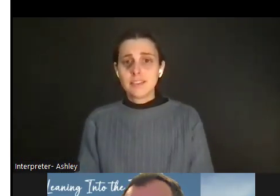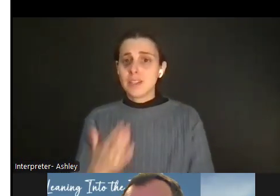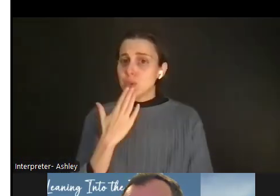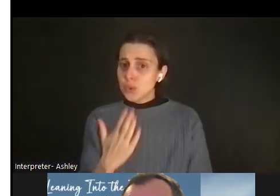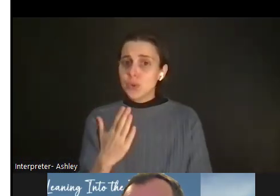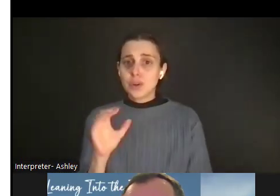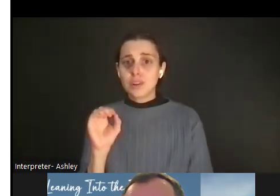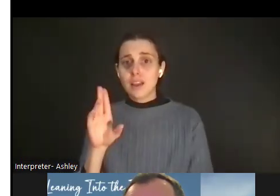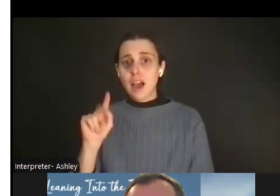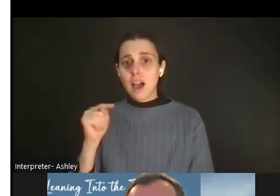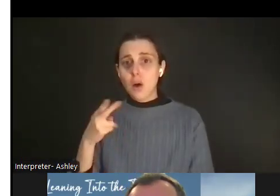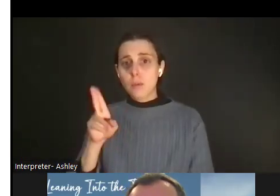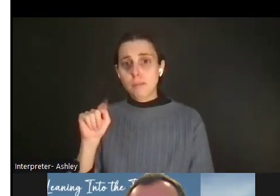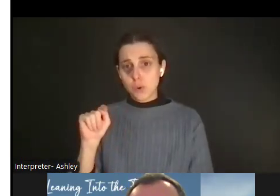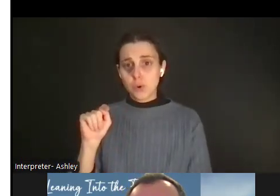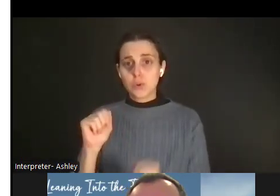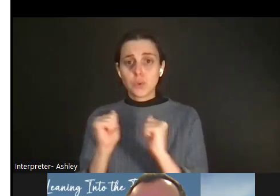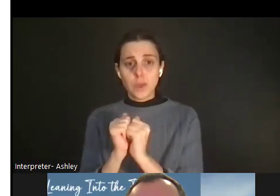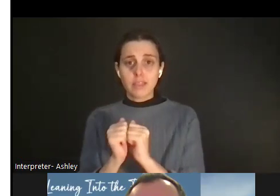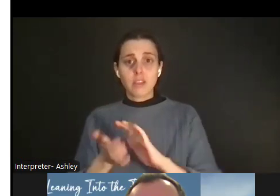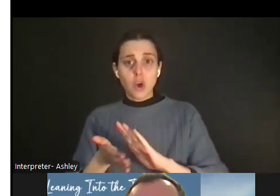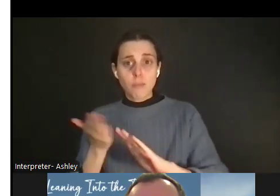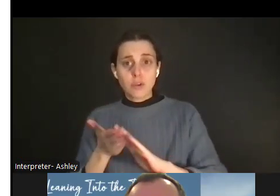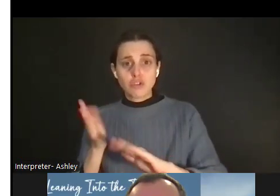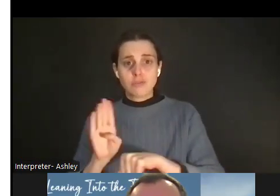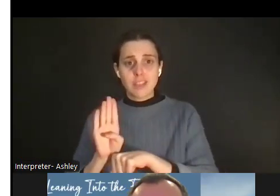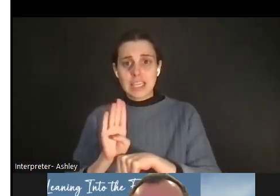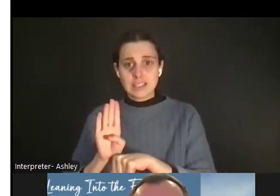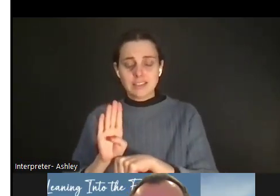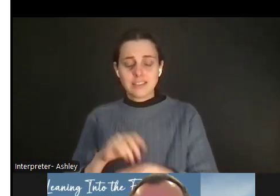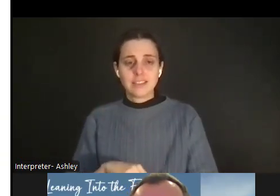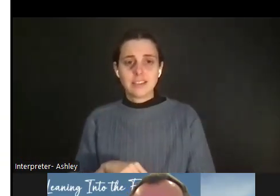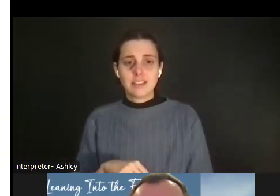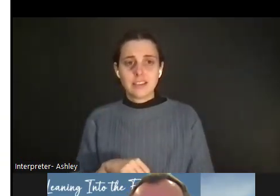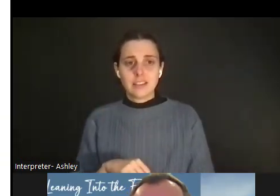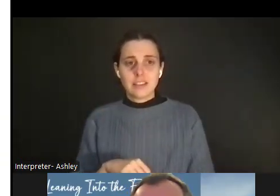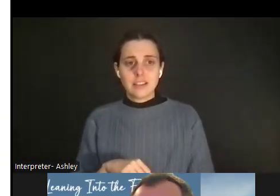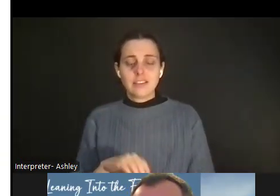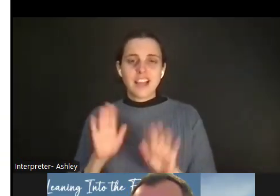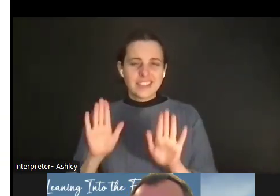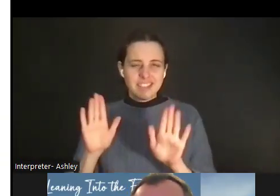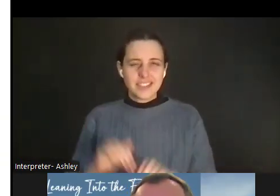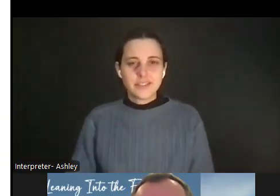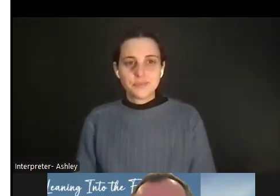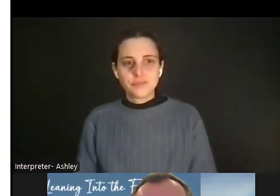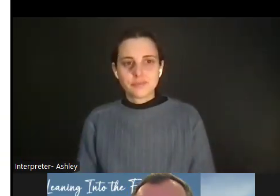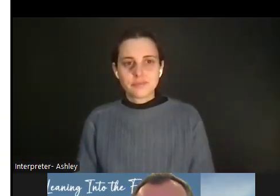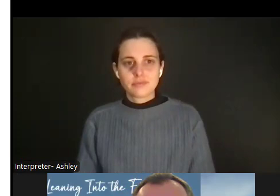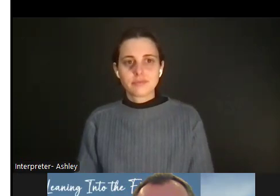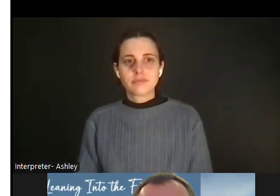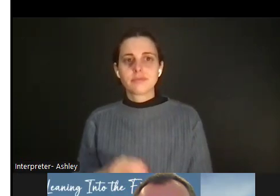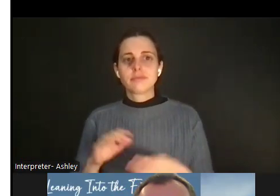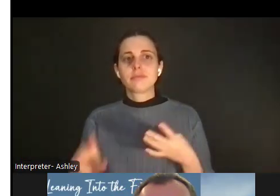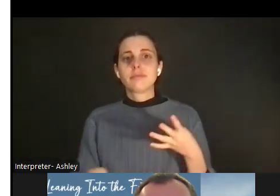on operational excellence. All right, so we've seen train and mentor. Let's look at the